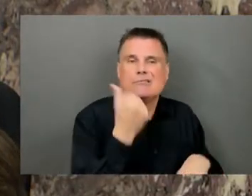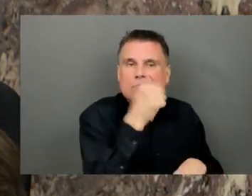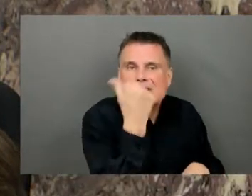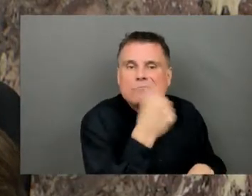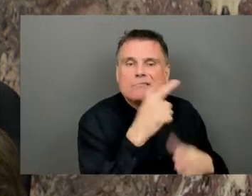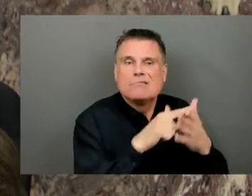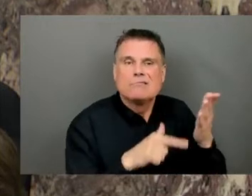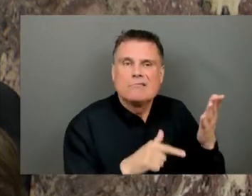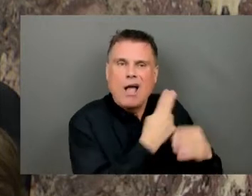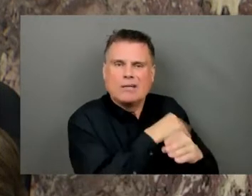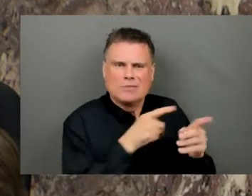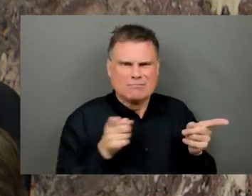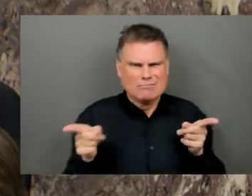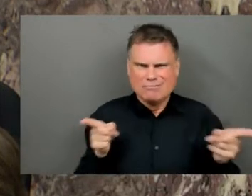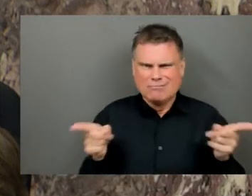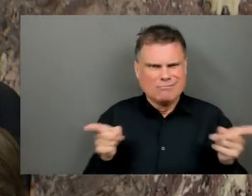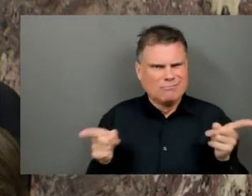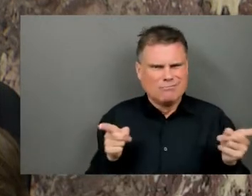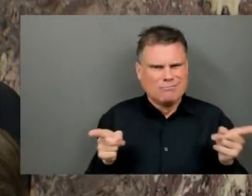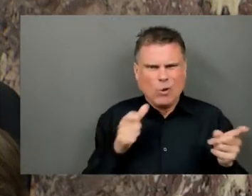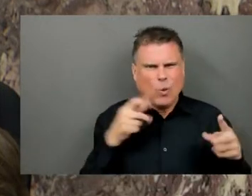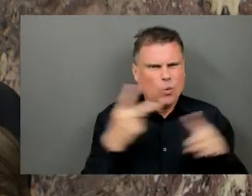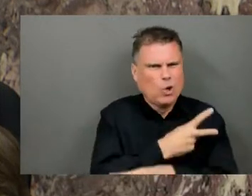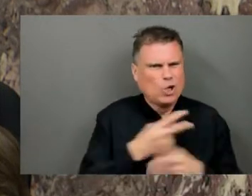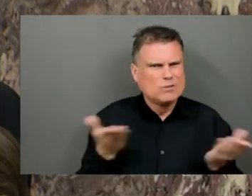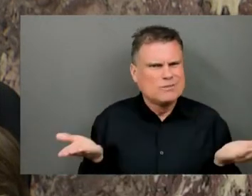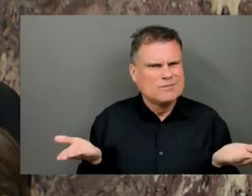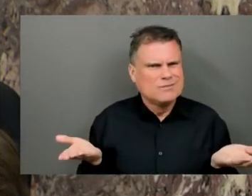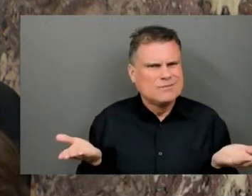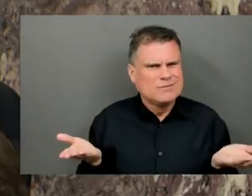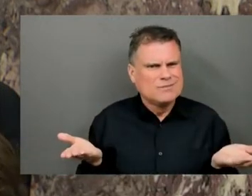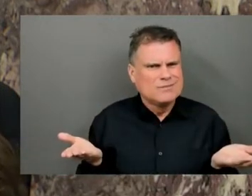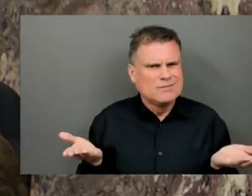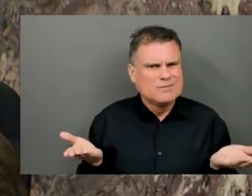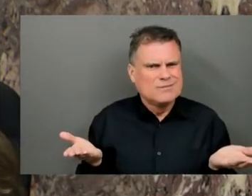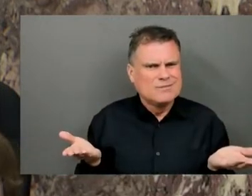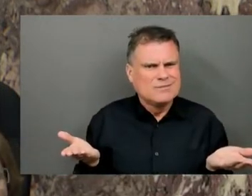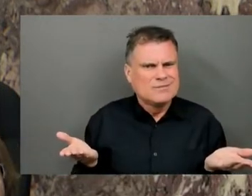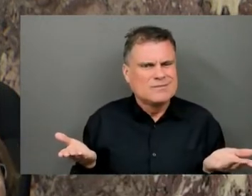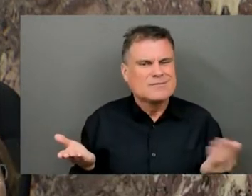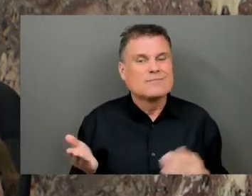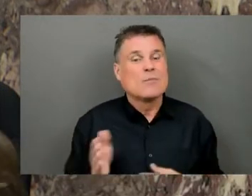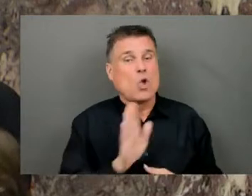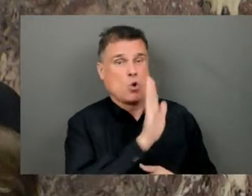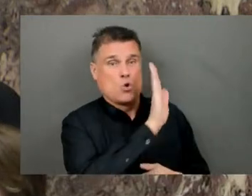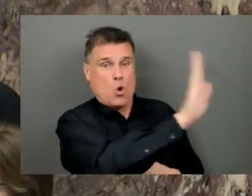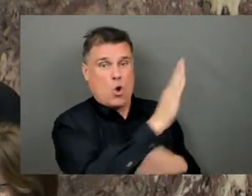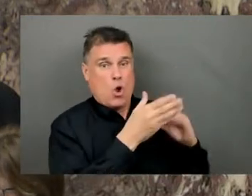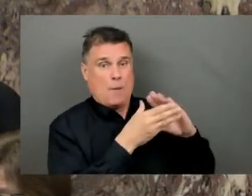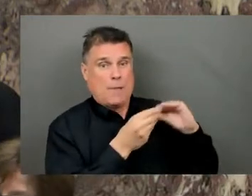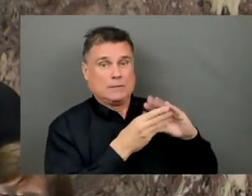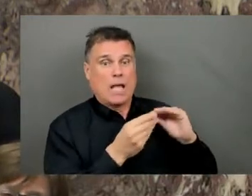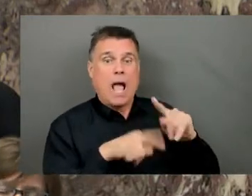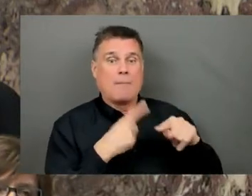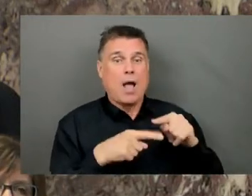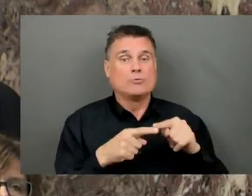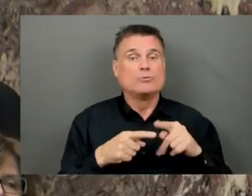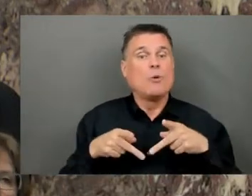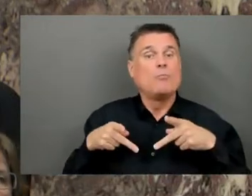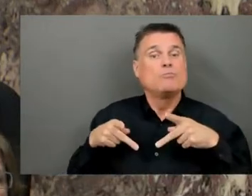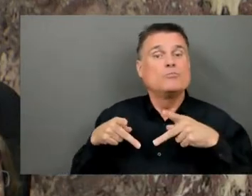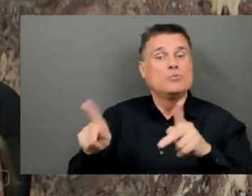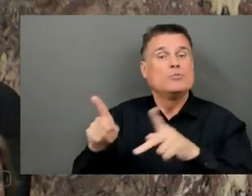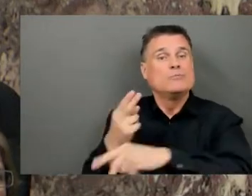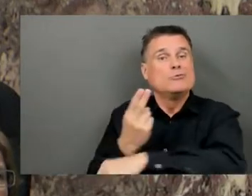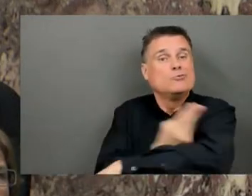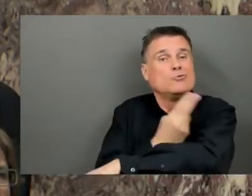allowed. What the Honourable Member said isn't true. And I don't expect a higher standard, Honourable Speaker. So the